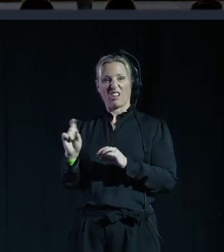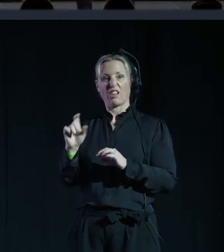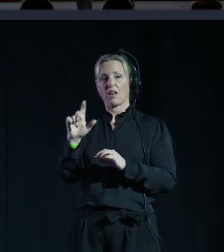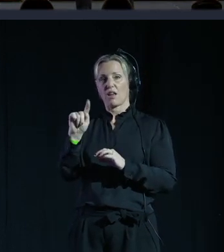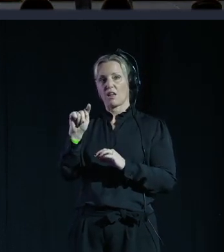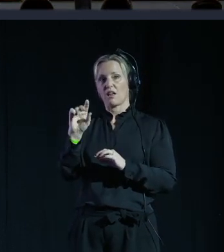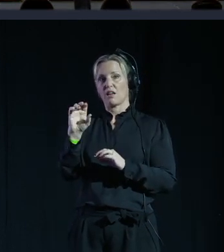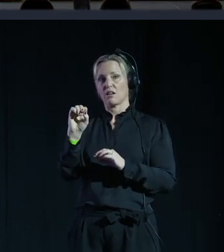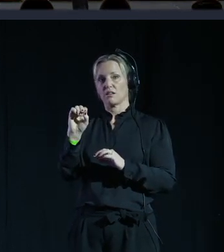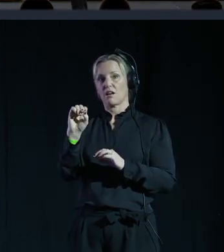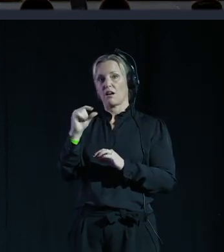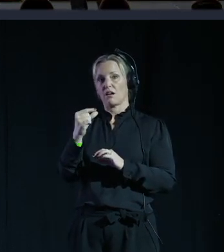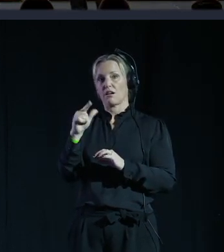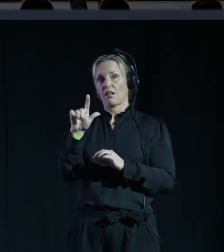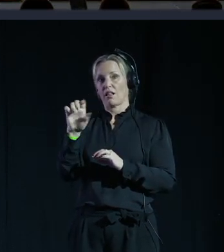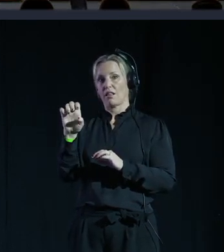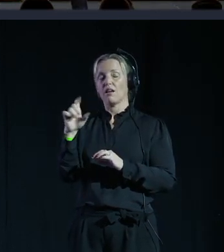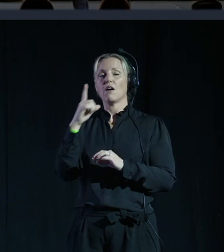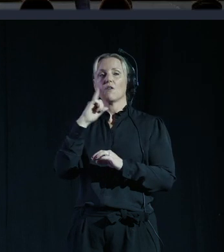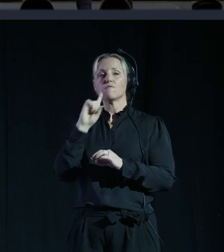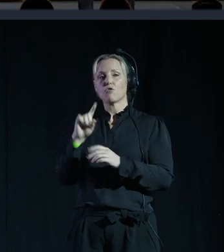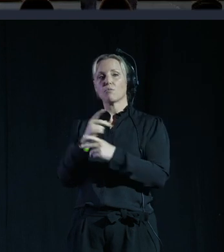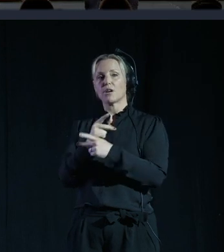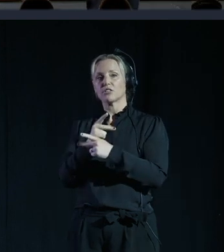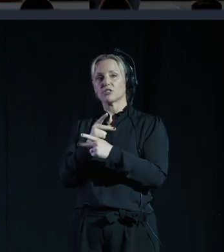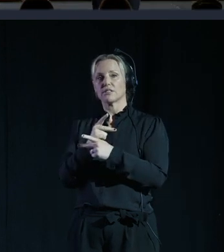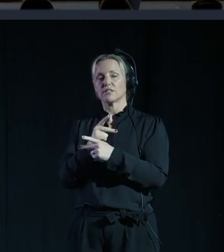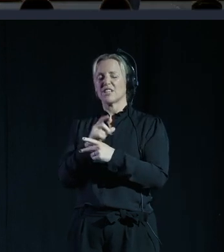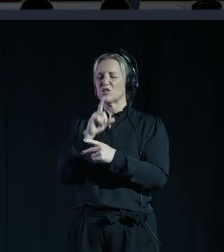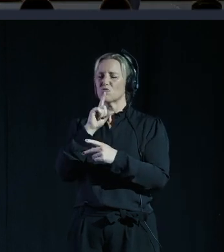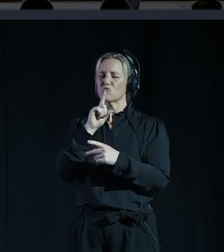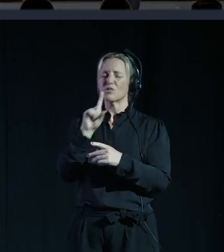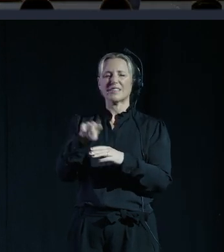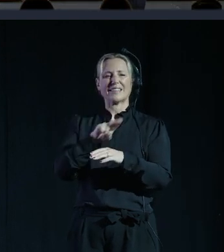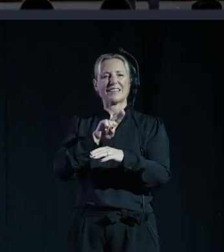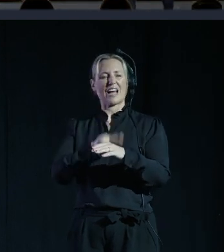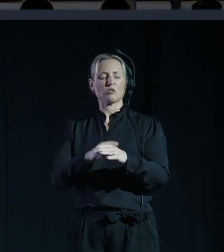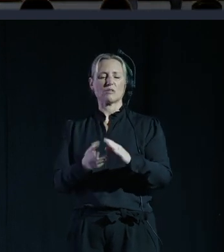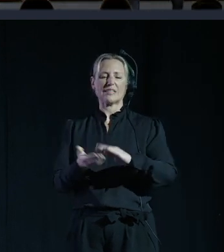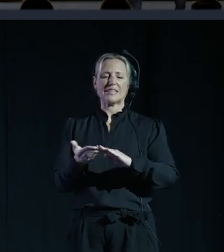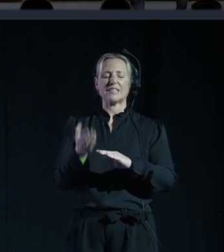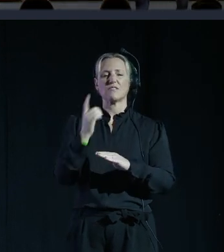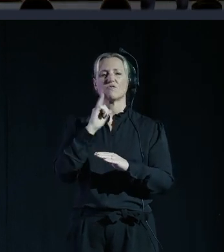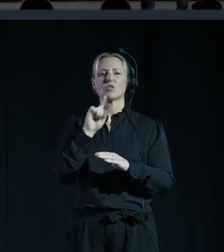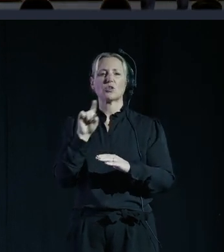new capabilities being added, it's really natural in the cloud and just makes it easier for you to take advantage of these new